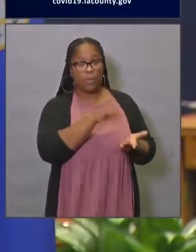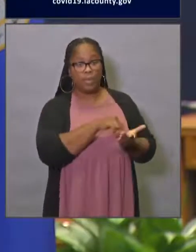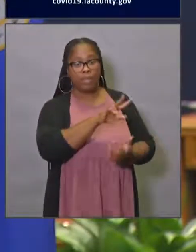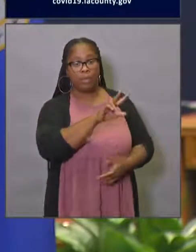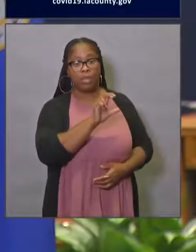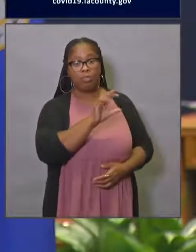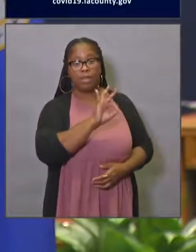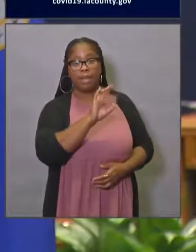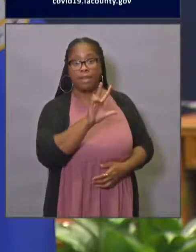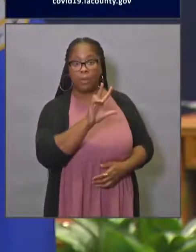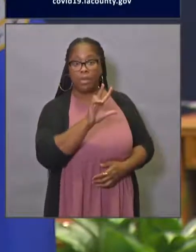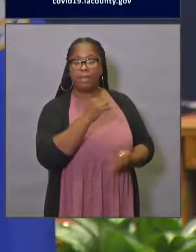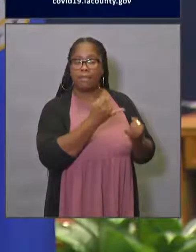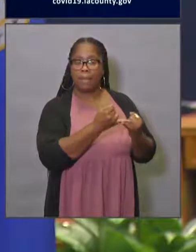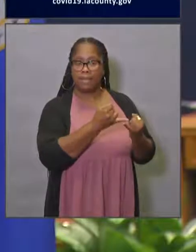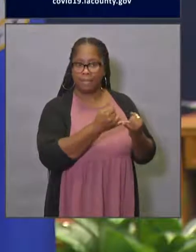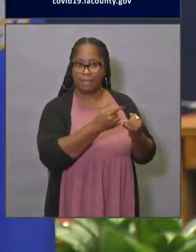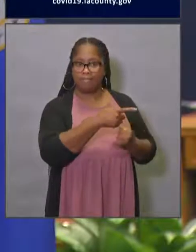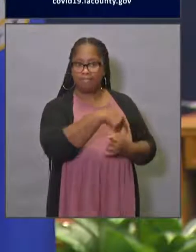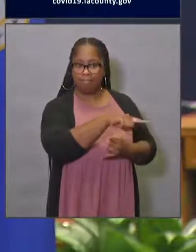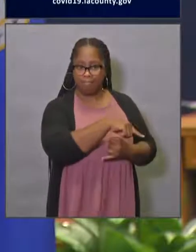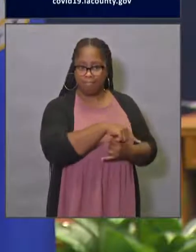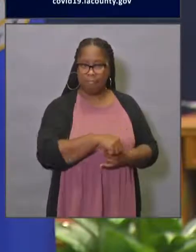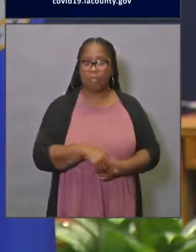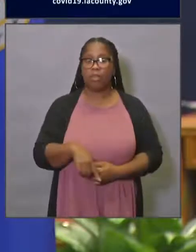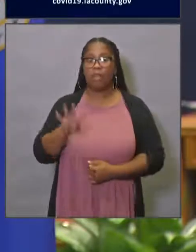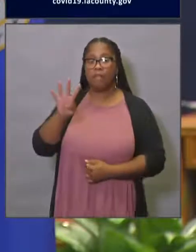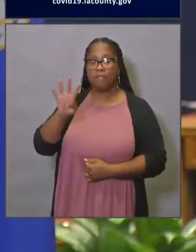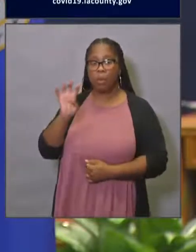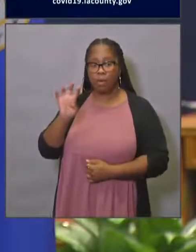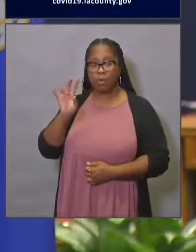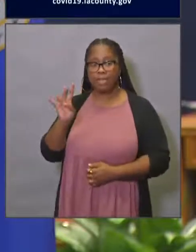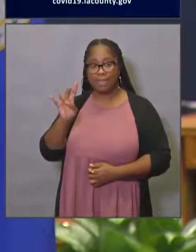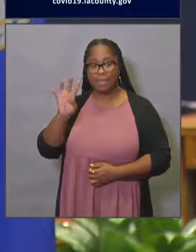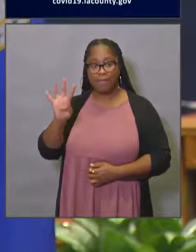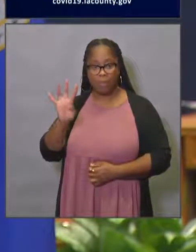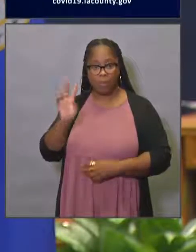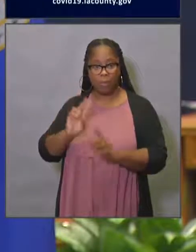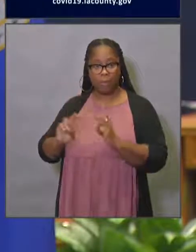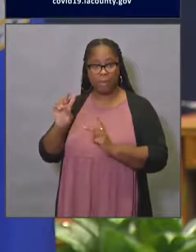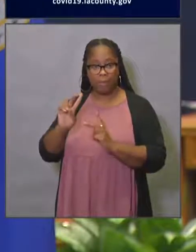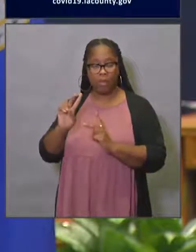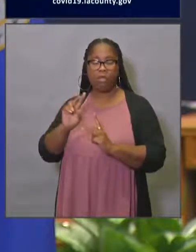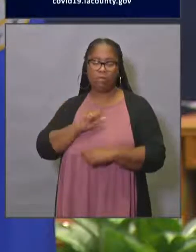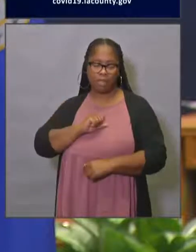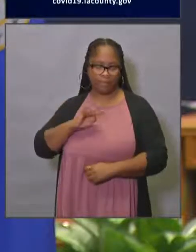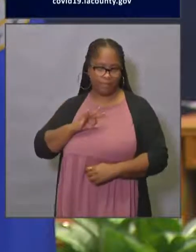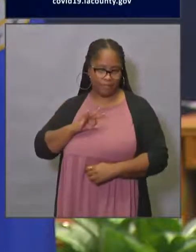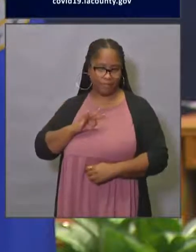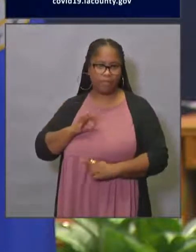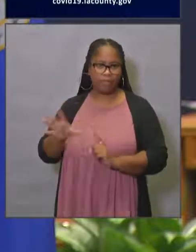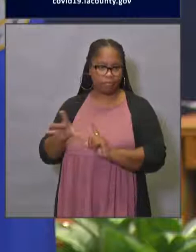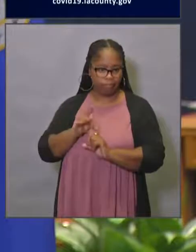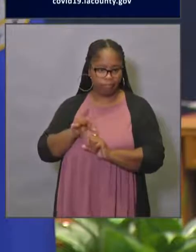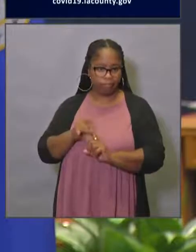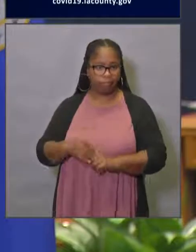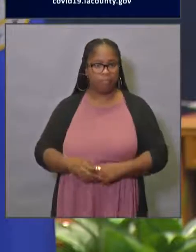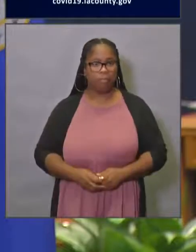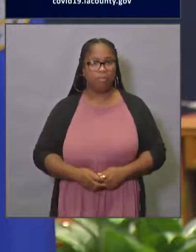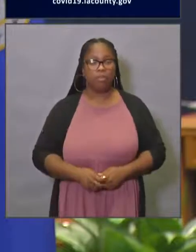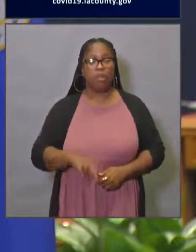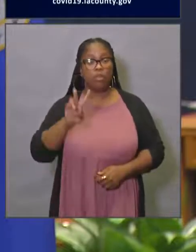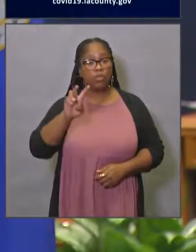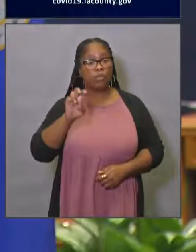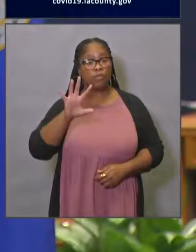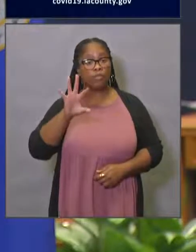3,393 are among people who are incarcerated, and 474 are among staff. There are